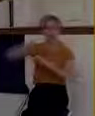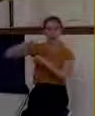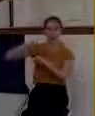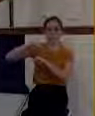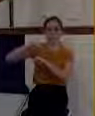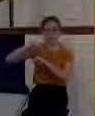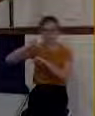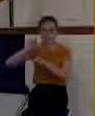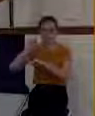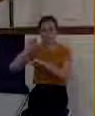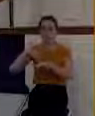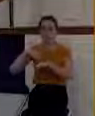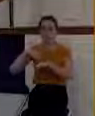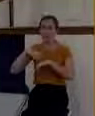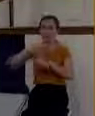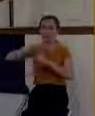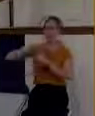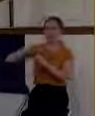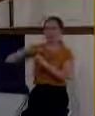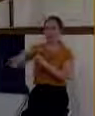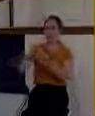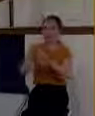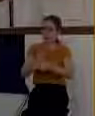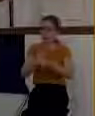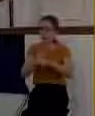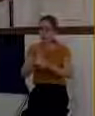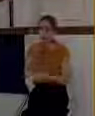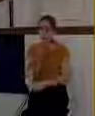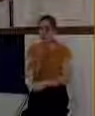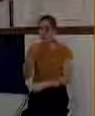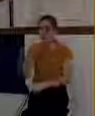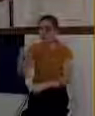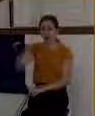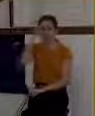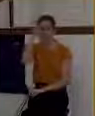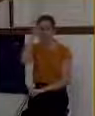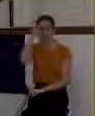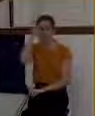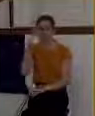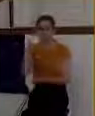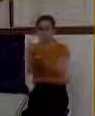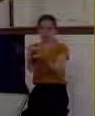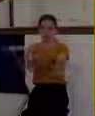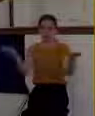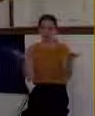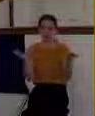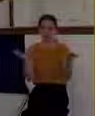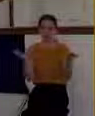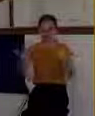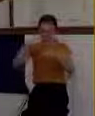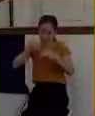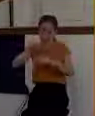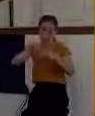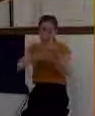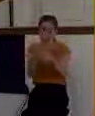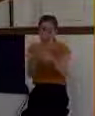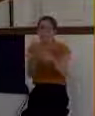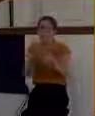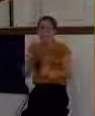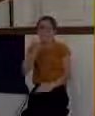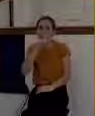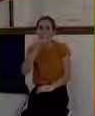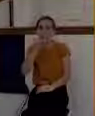Defensively, that is, realize that Satan is out there. There's a lot of false prophets out there. There's many, John said, a lot. So you